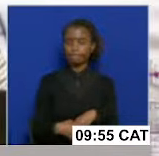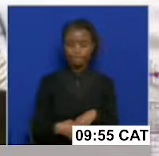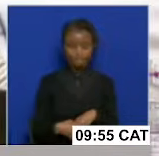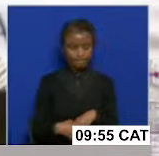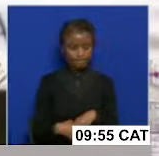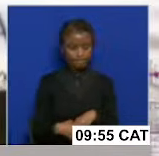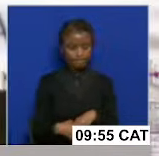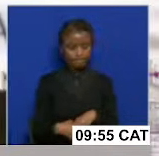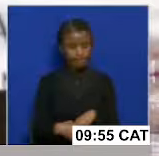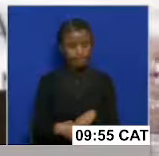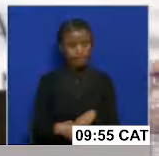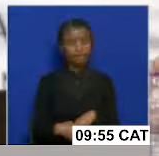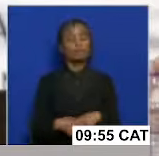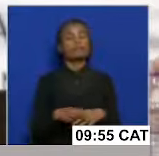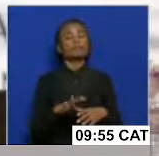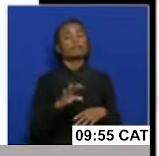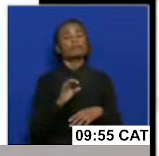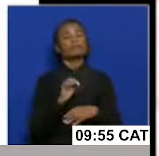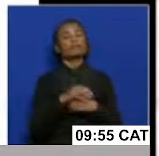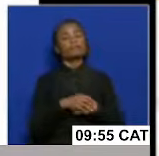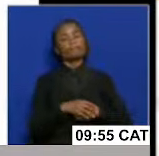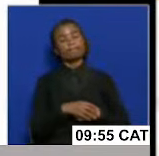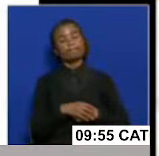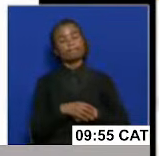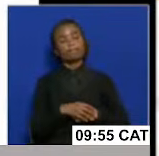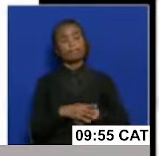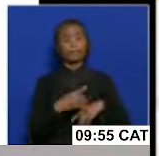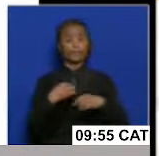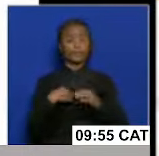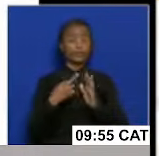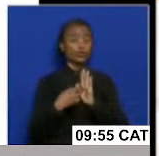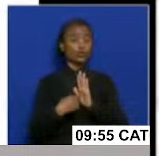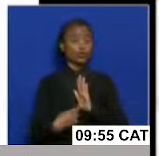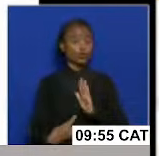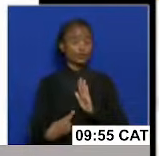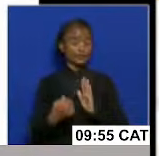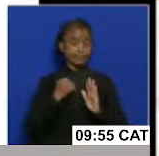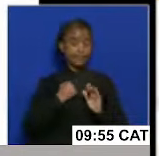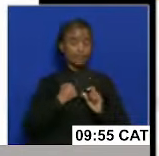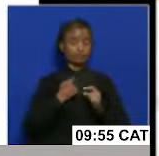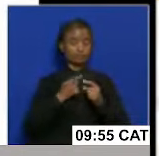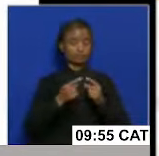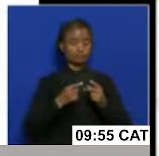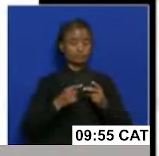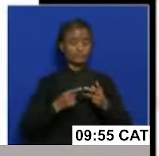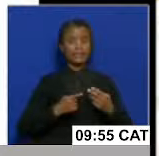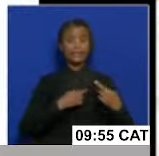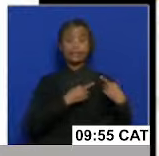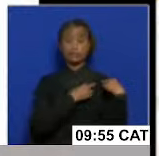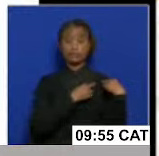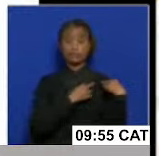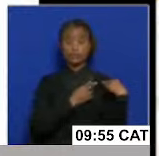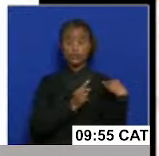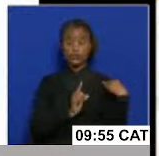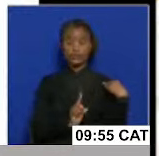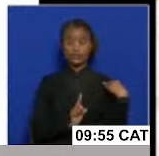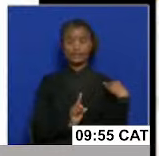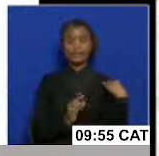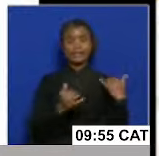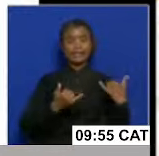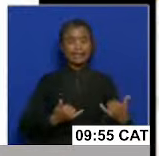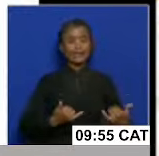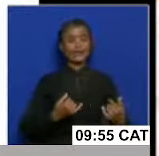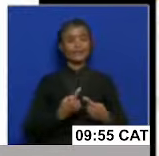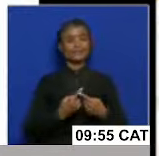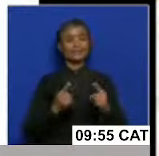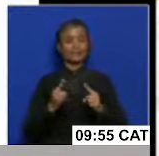Sorry. My roles, my duties now are different from the previous